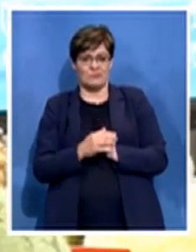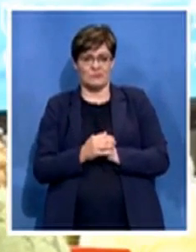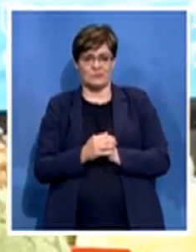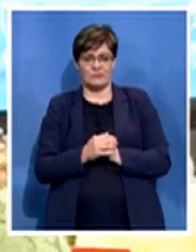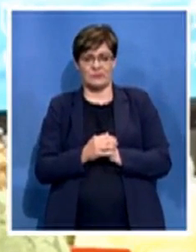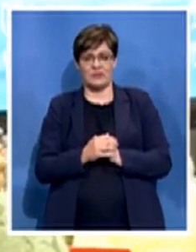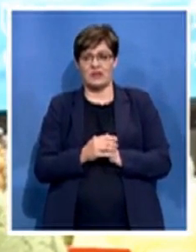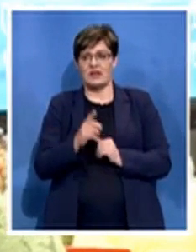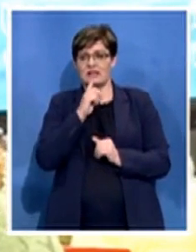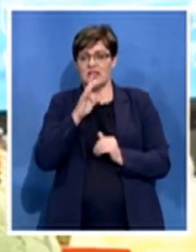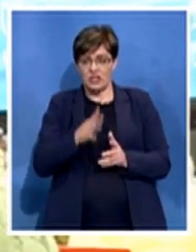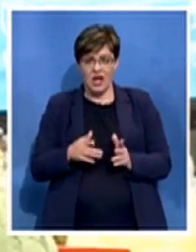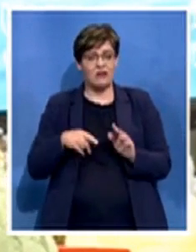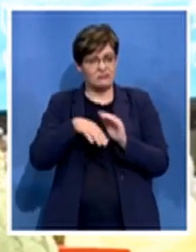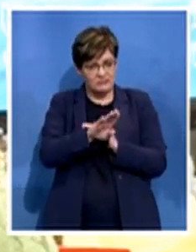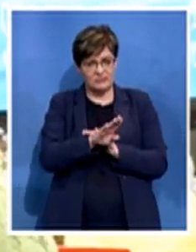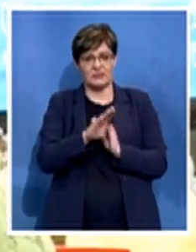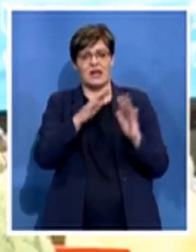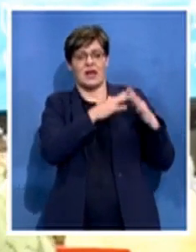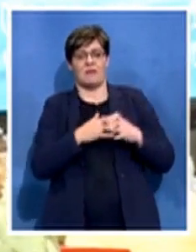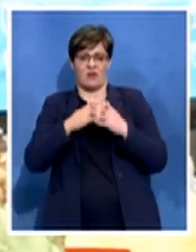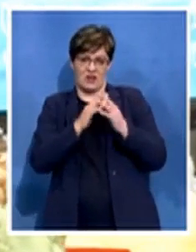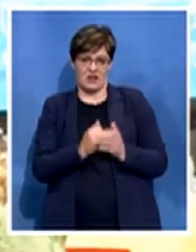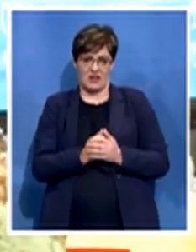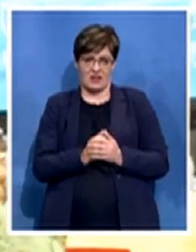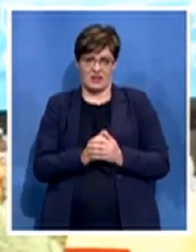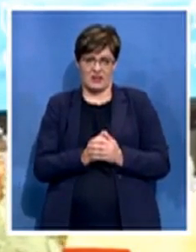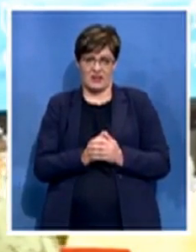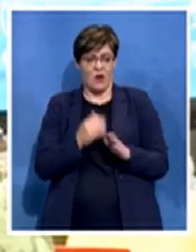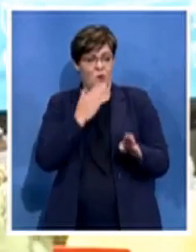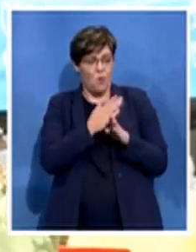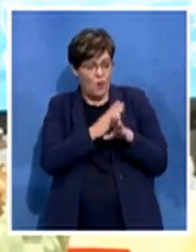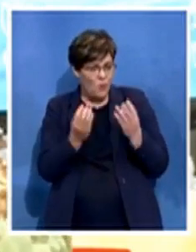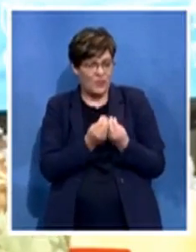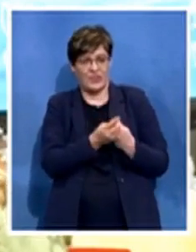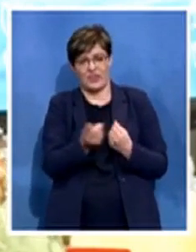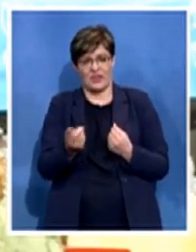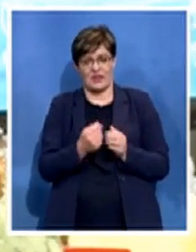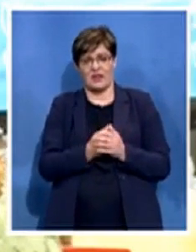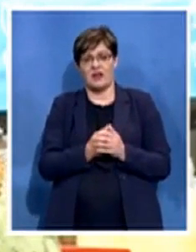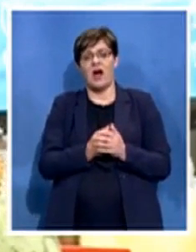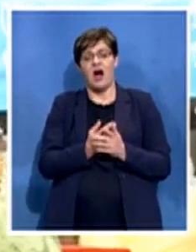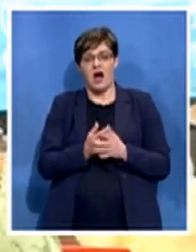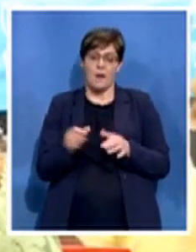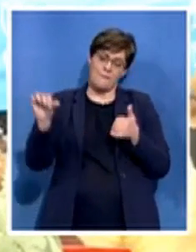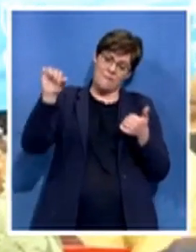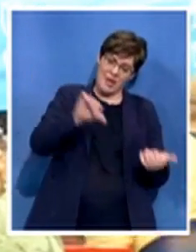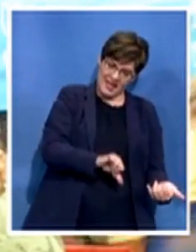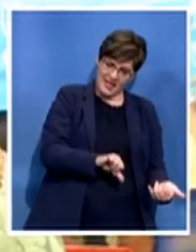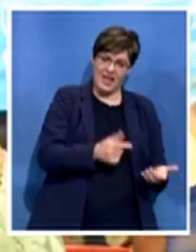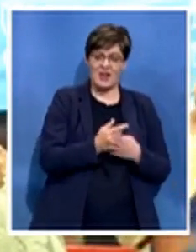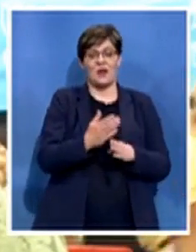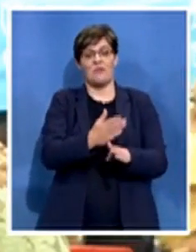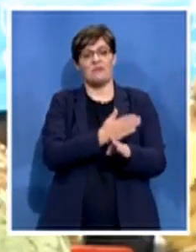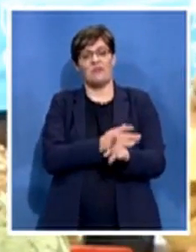States, work with them over there, and then come back this side, and then be followed by their colleagues from that